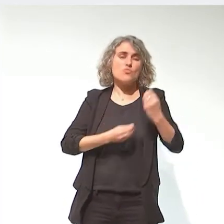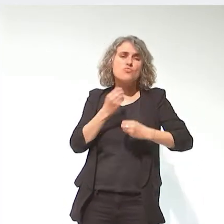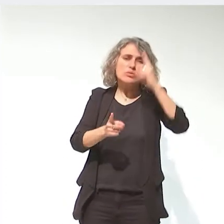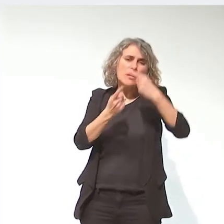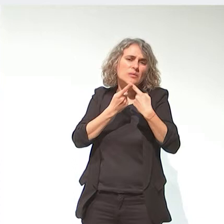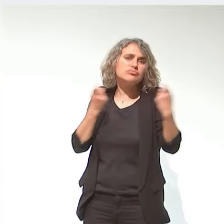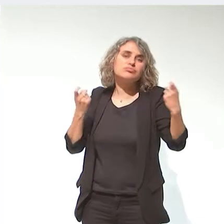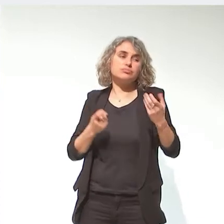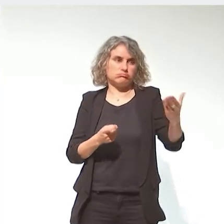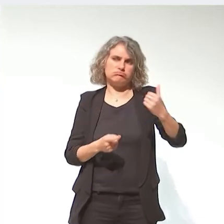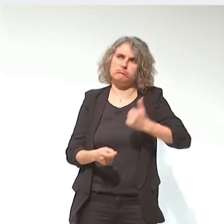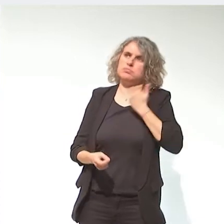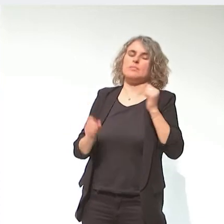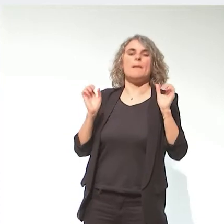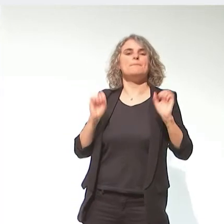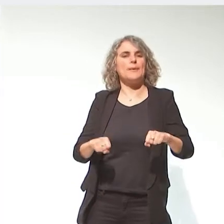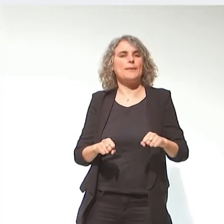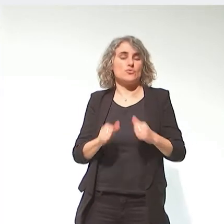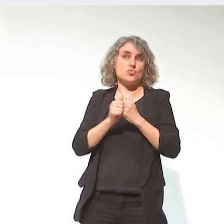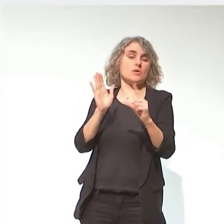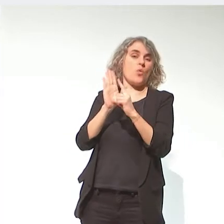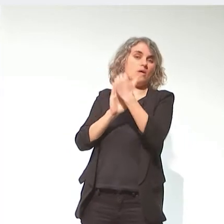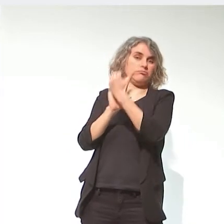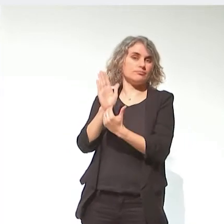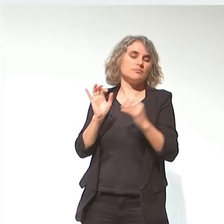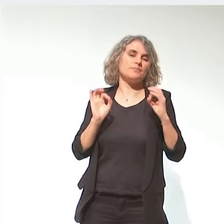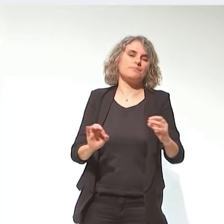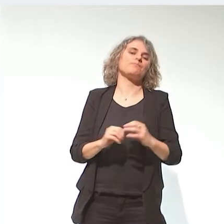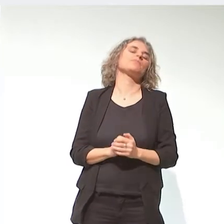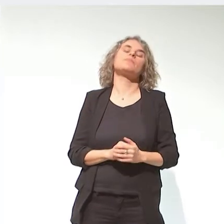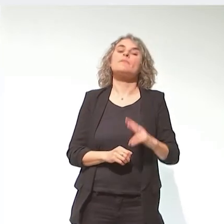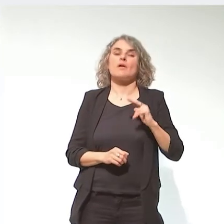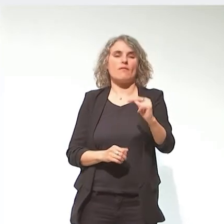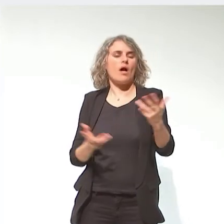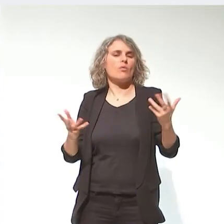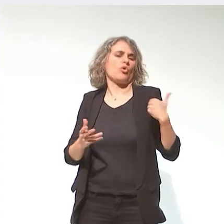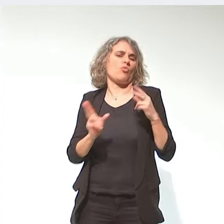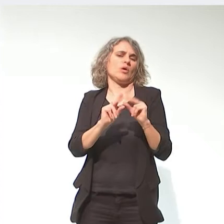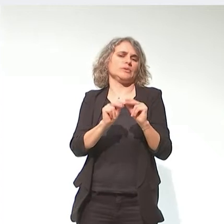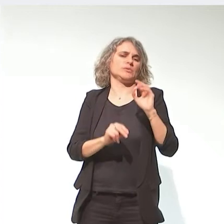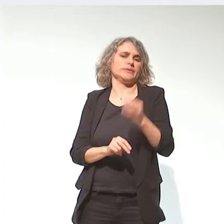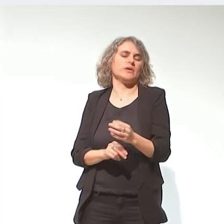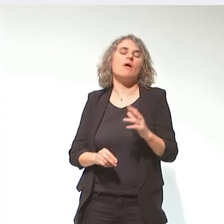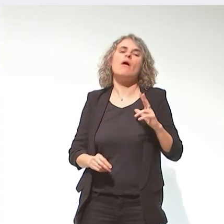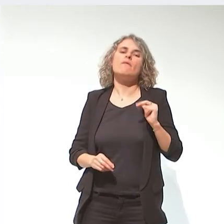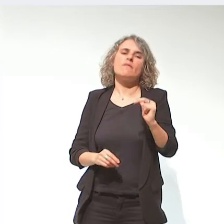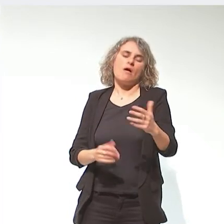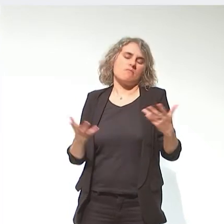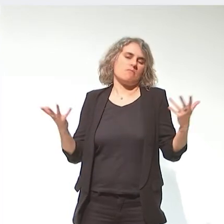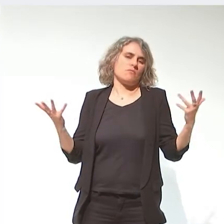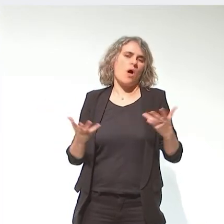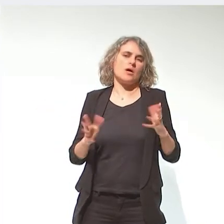with an inheritance, for example, or any topic under the law. As I was saying earlier on,